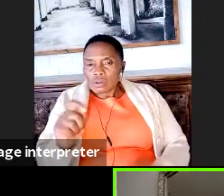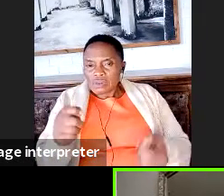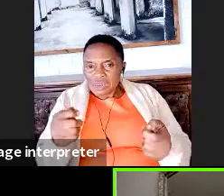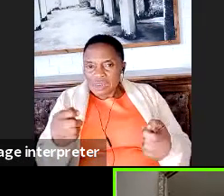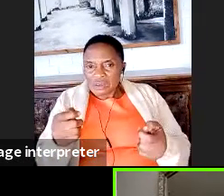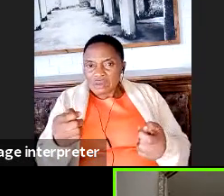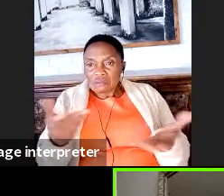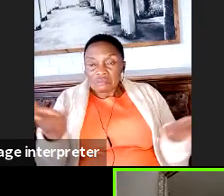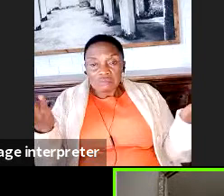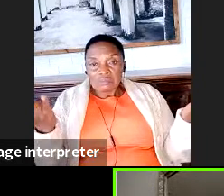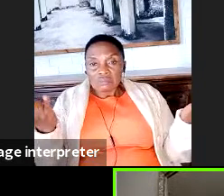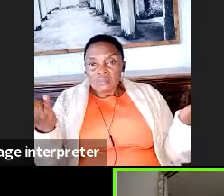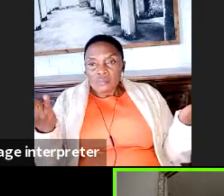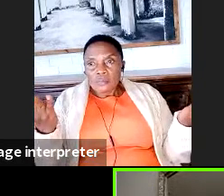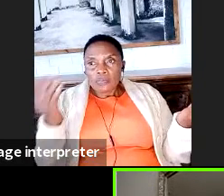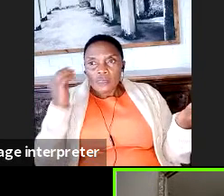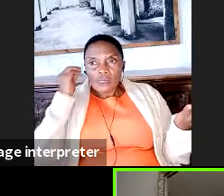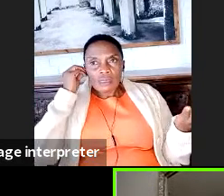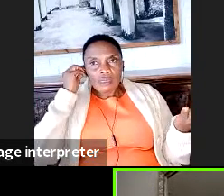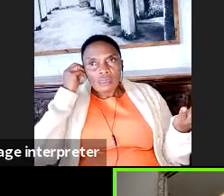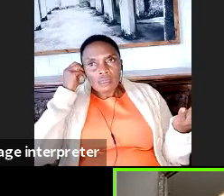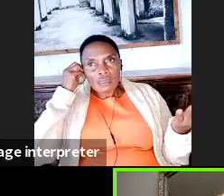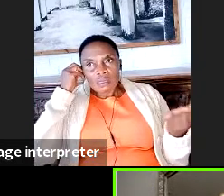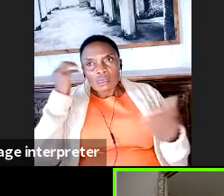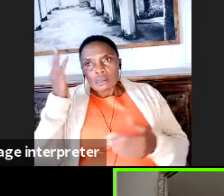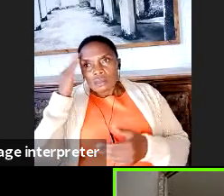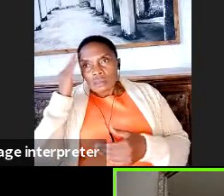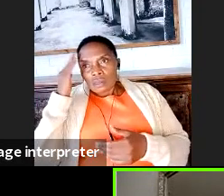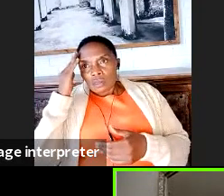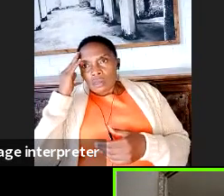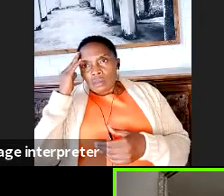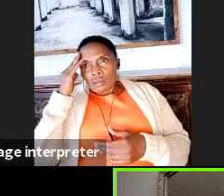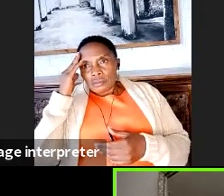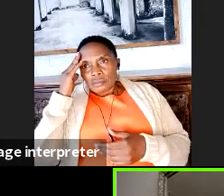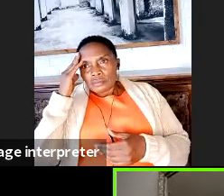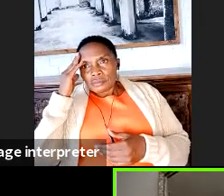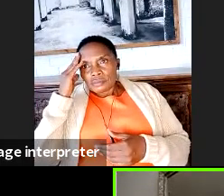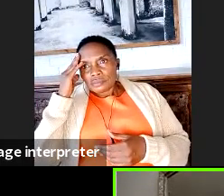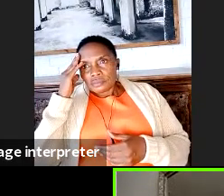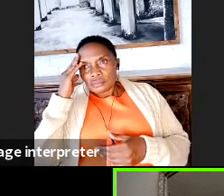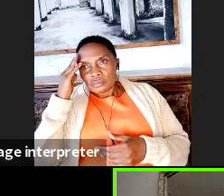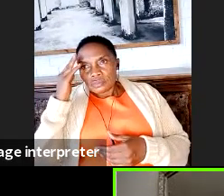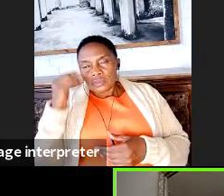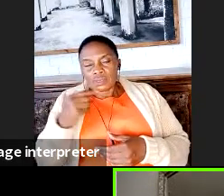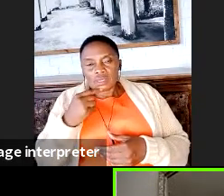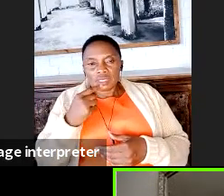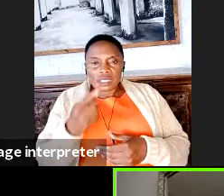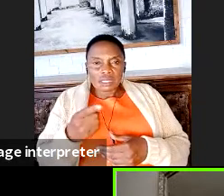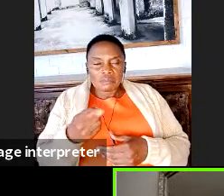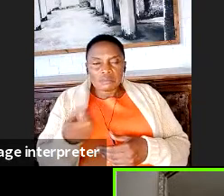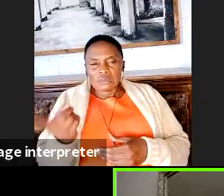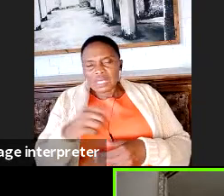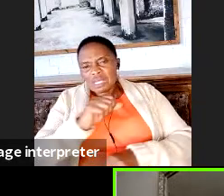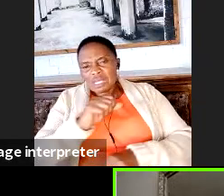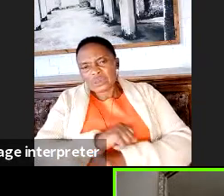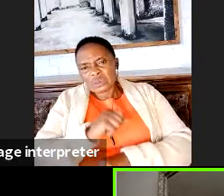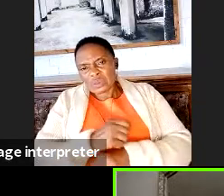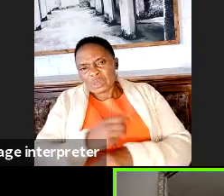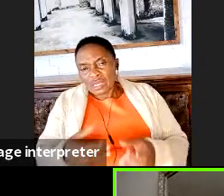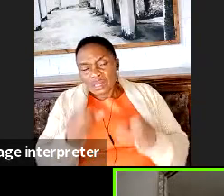platform, and instead of just being there scrolling and updating, you really